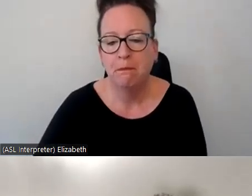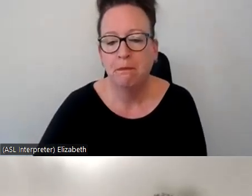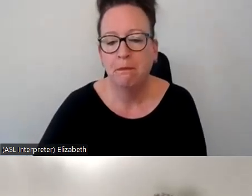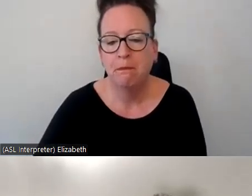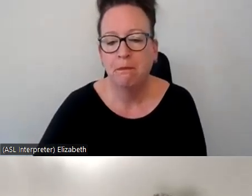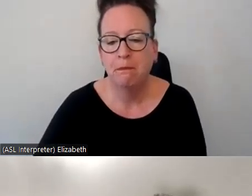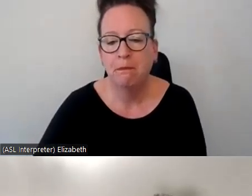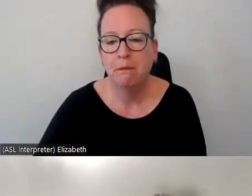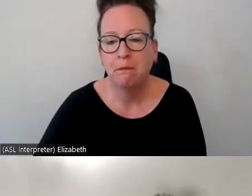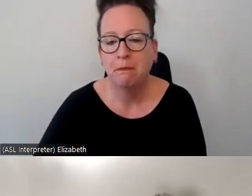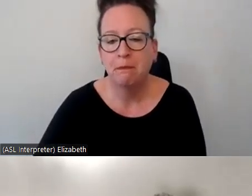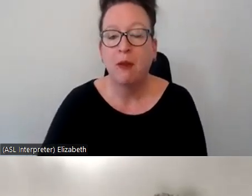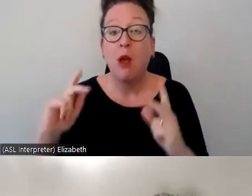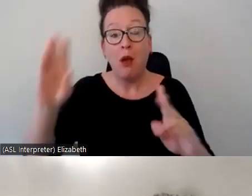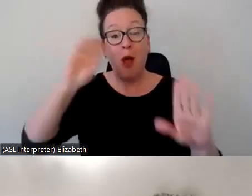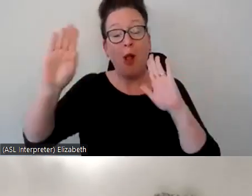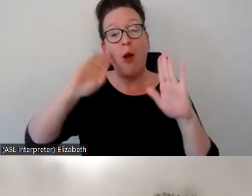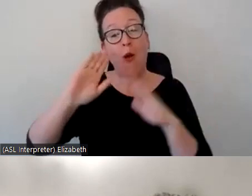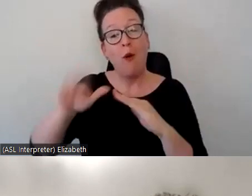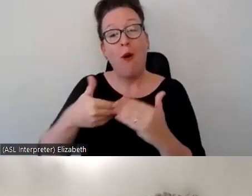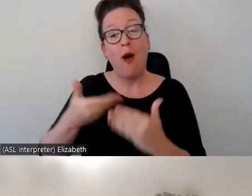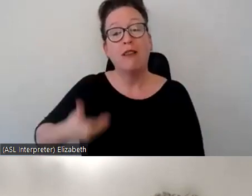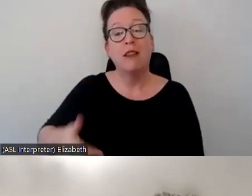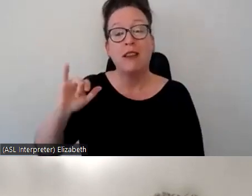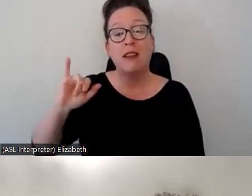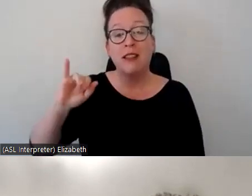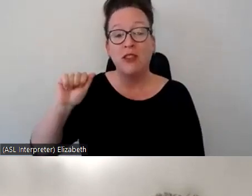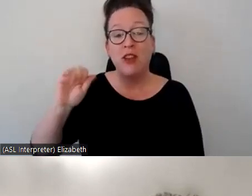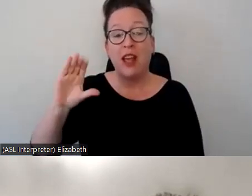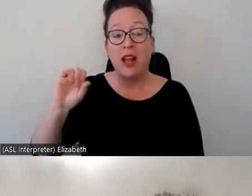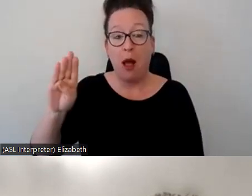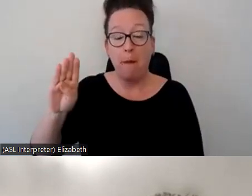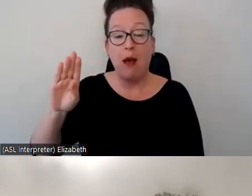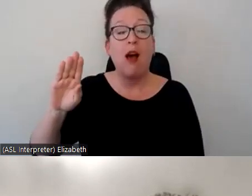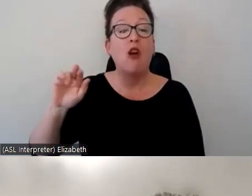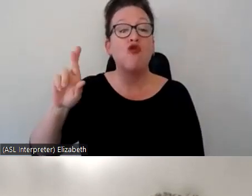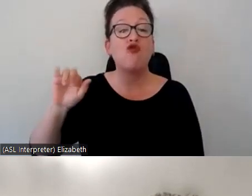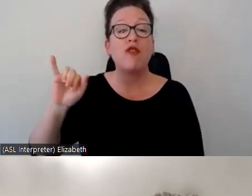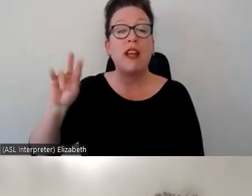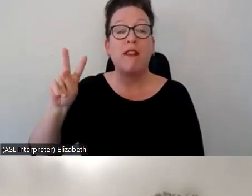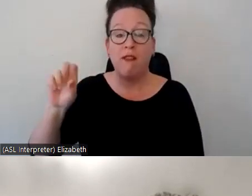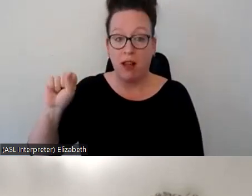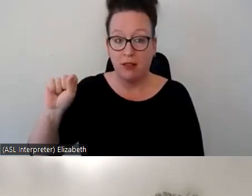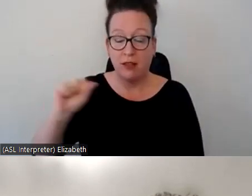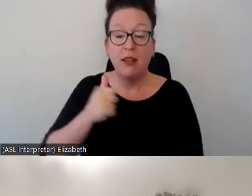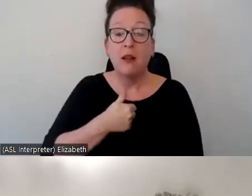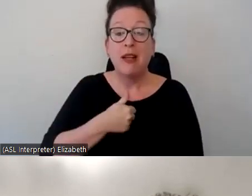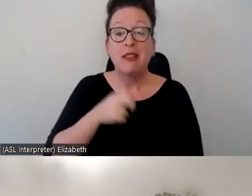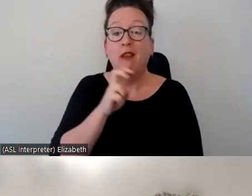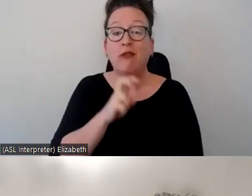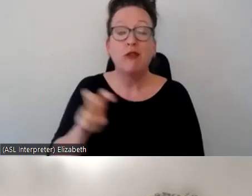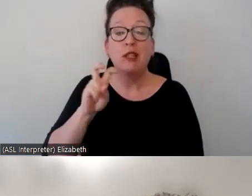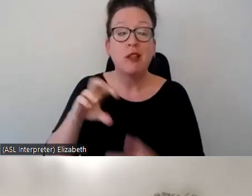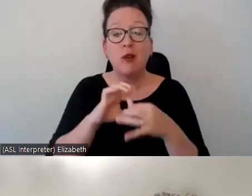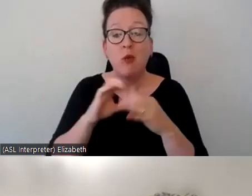Okay. So hello, everybody. My name is Jacob Alejandro Rivas. I am a transition coordinator for the Federation